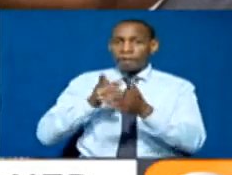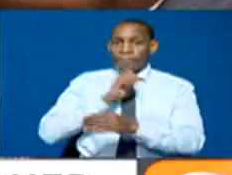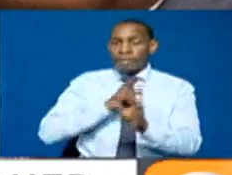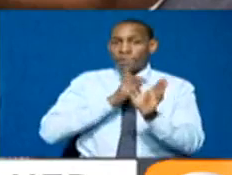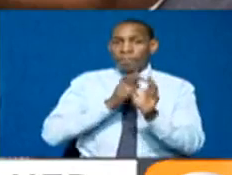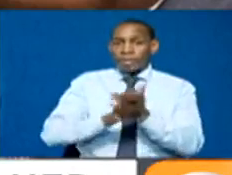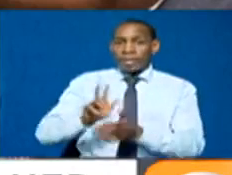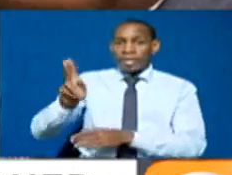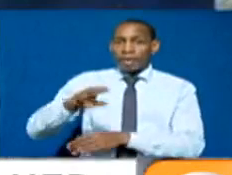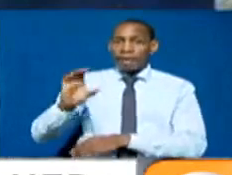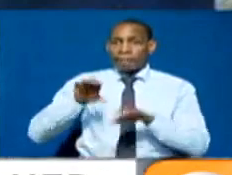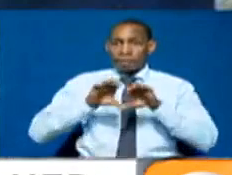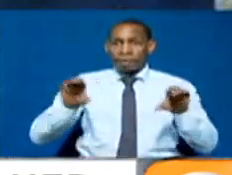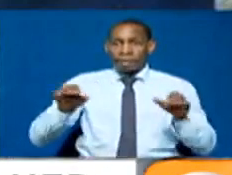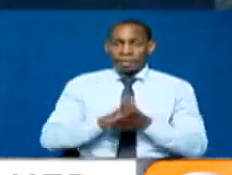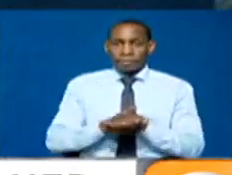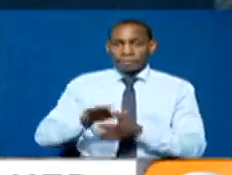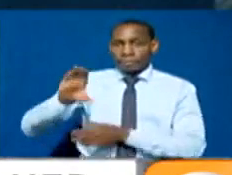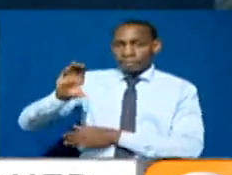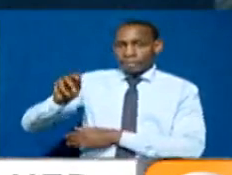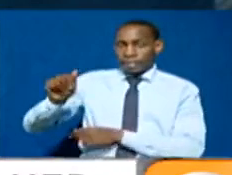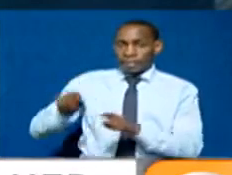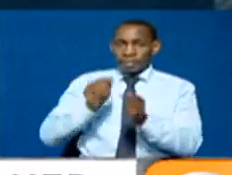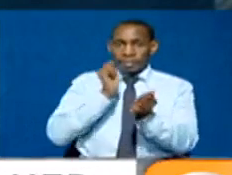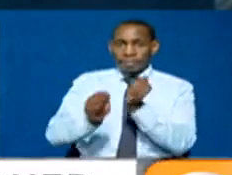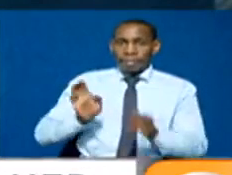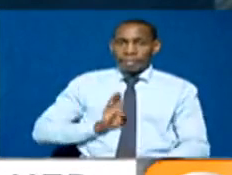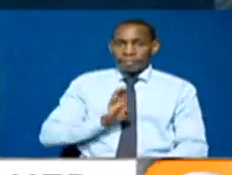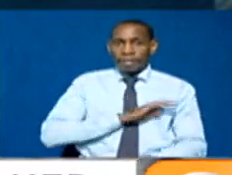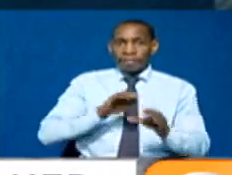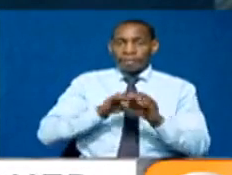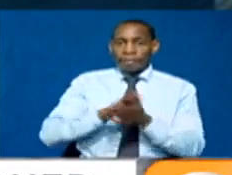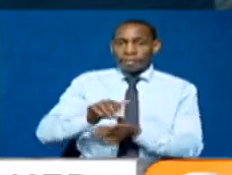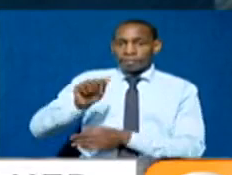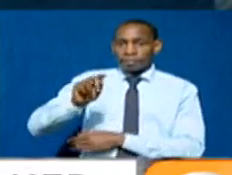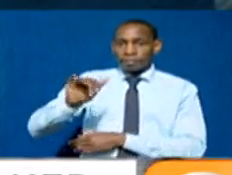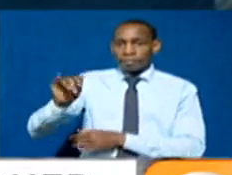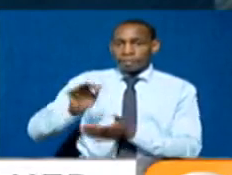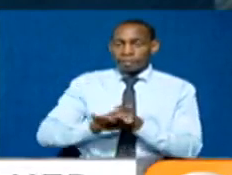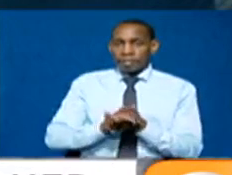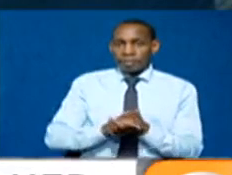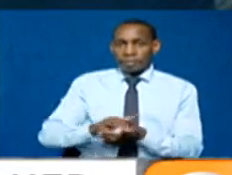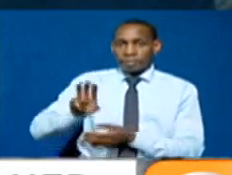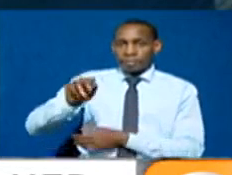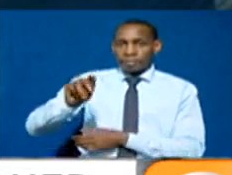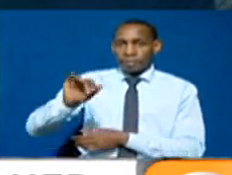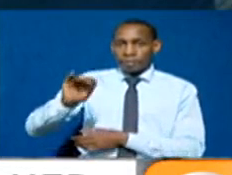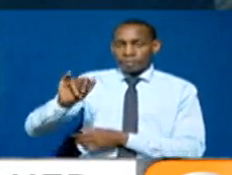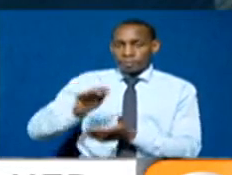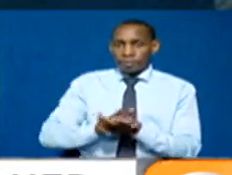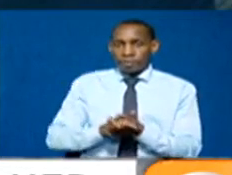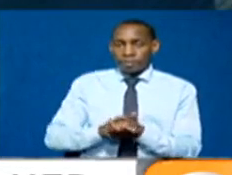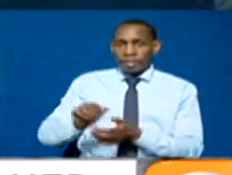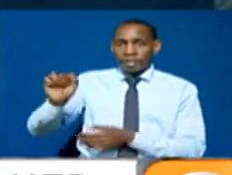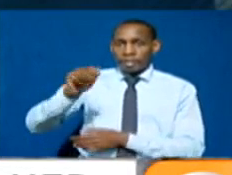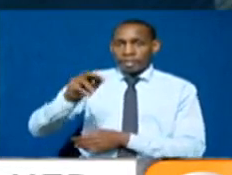in the Kenyan capital markets. The regulator has also fined board members Anthony Gross, Laurent Demi, Modoni Kuria and Rafiq